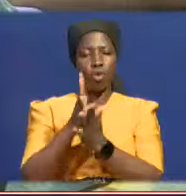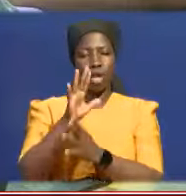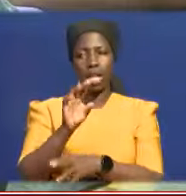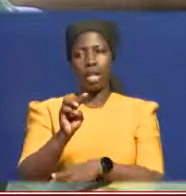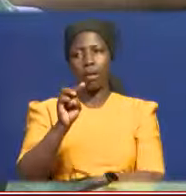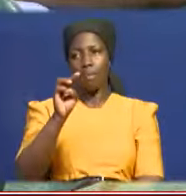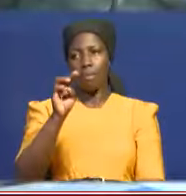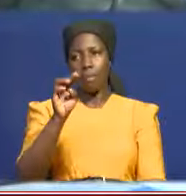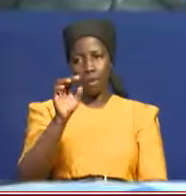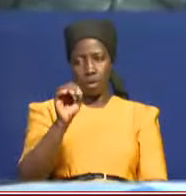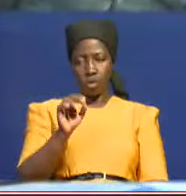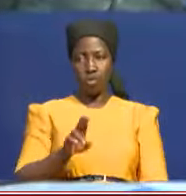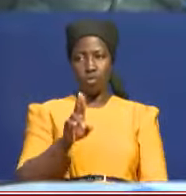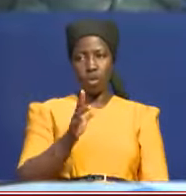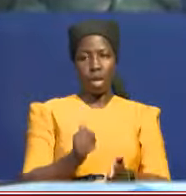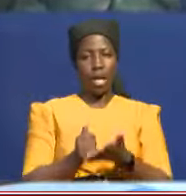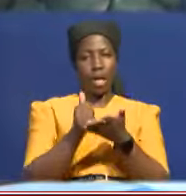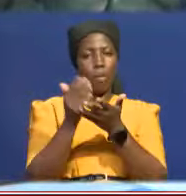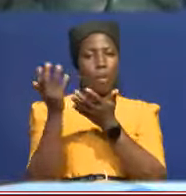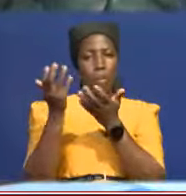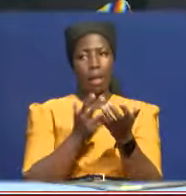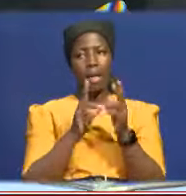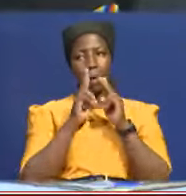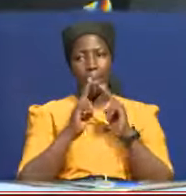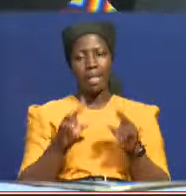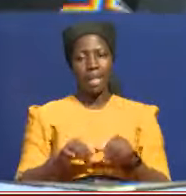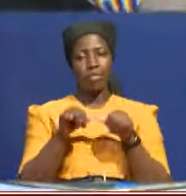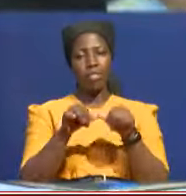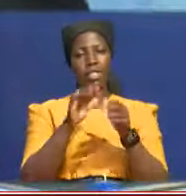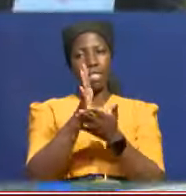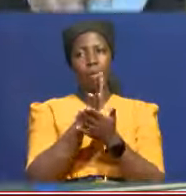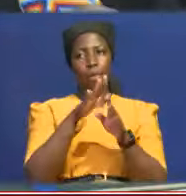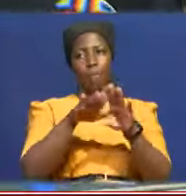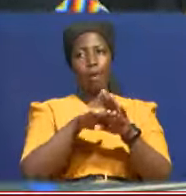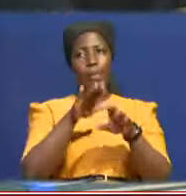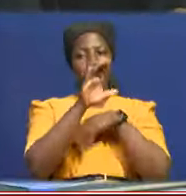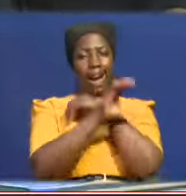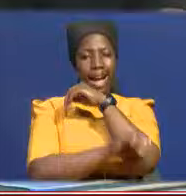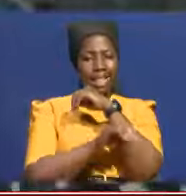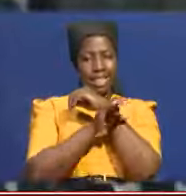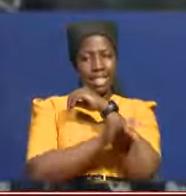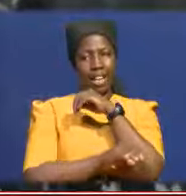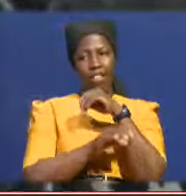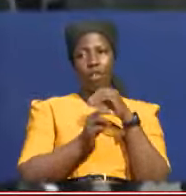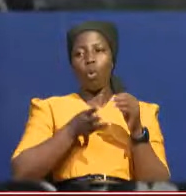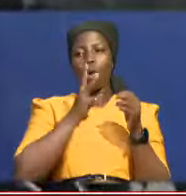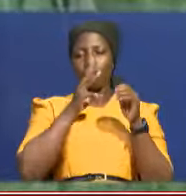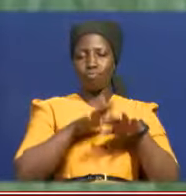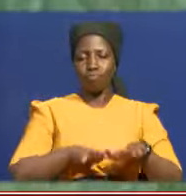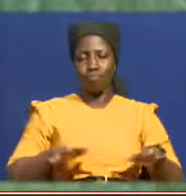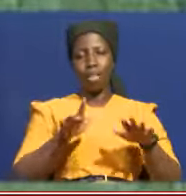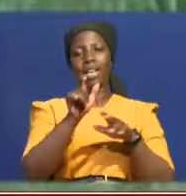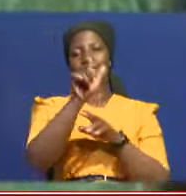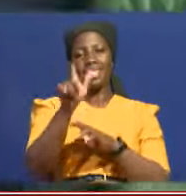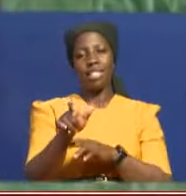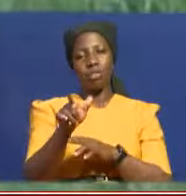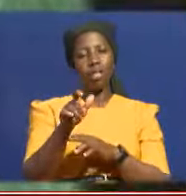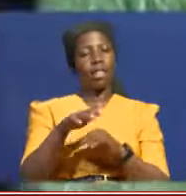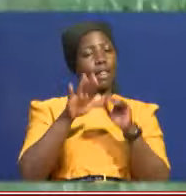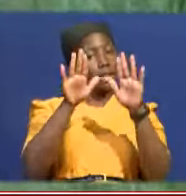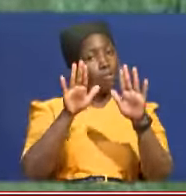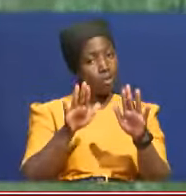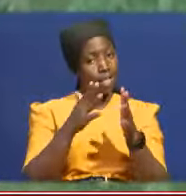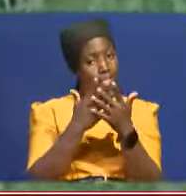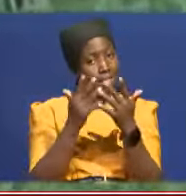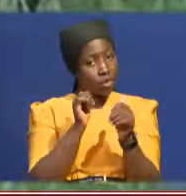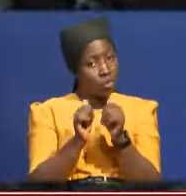to help restore peace and stability in some of the member states of the Great Lakes Region. Key to note is the ongoing war